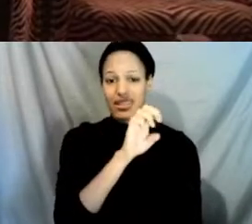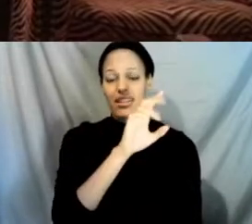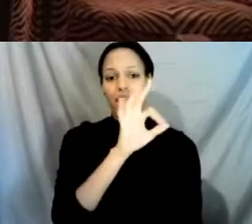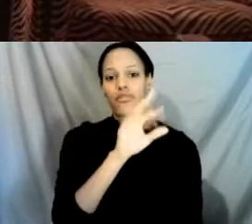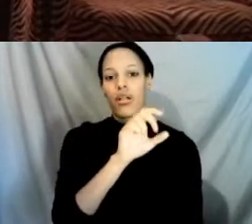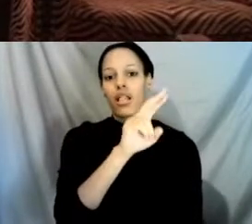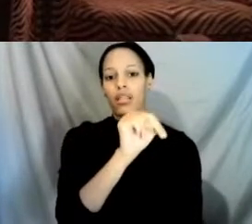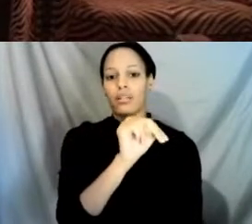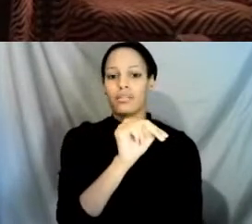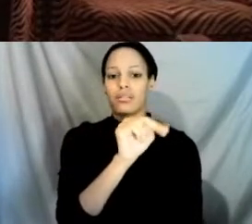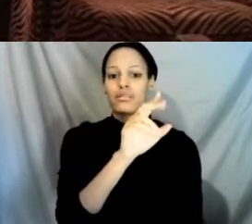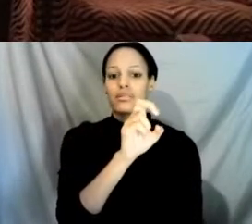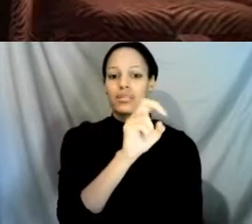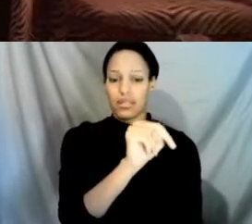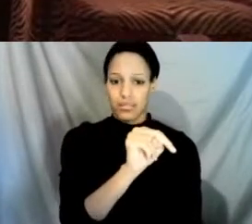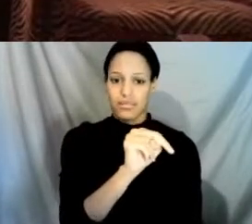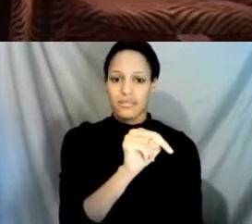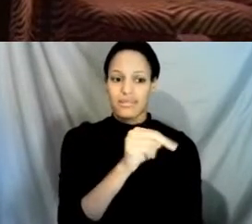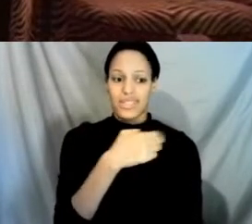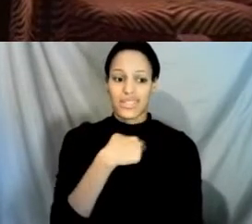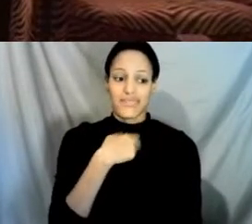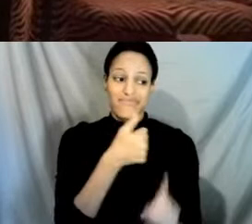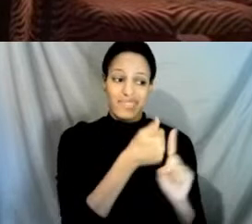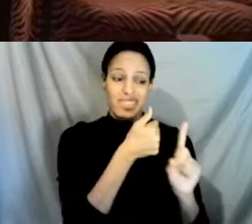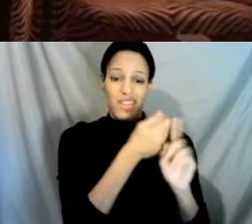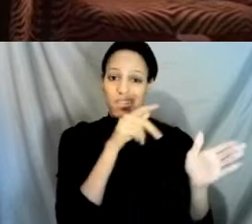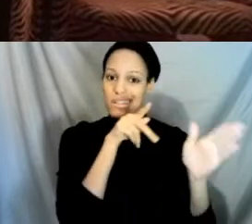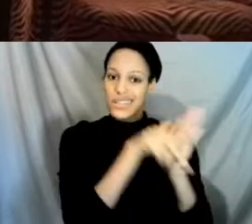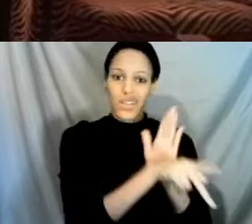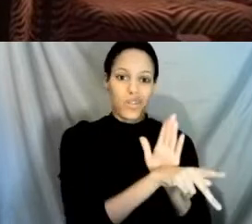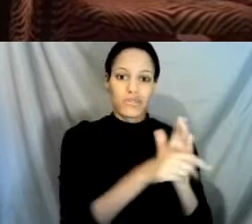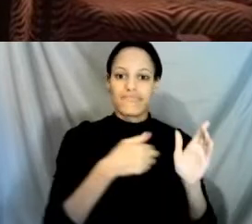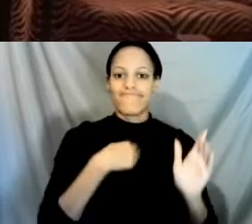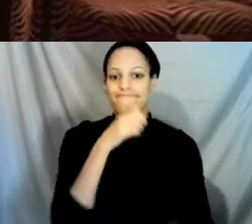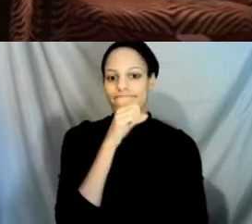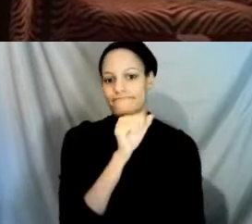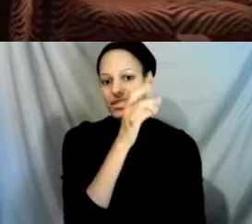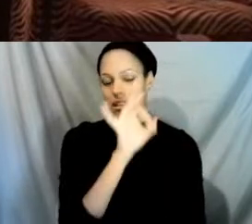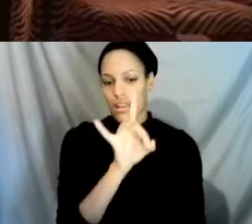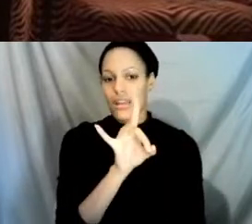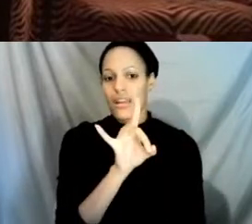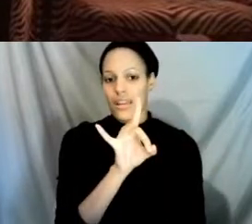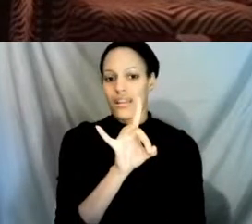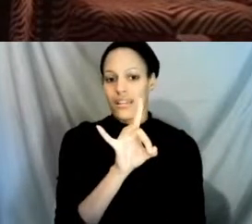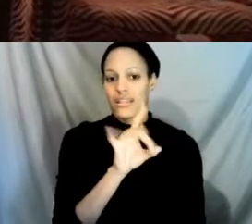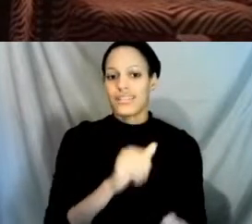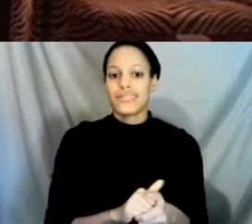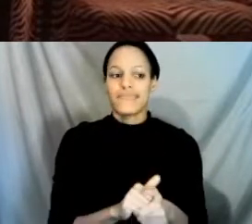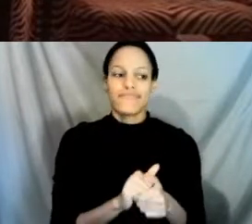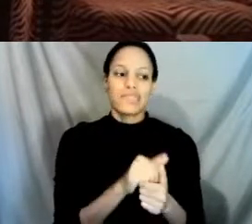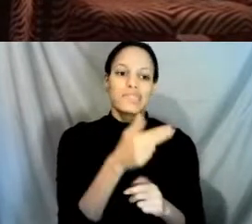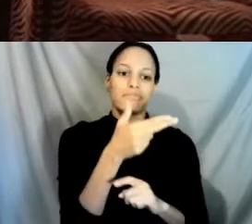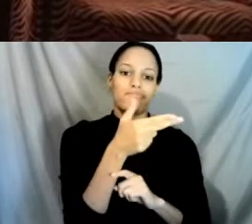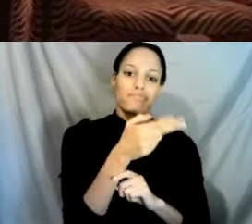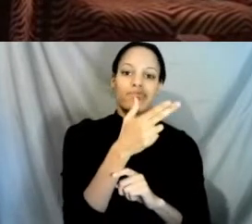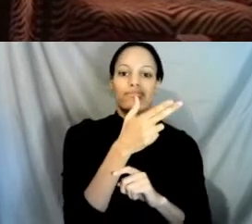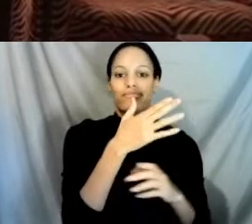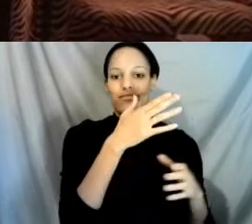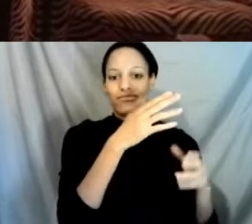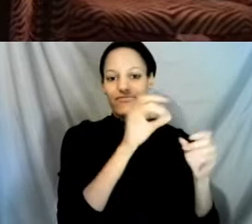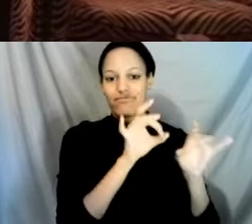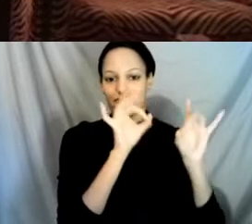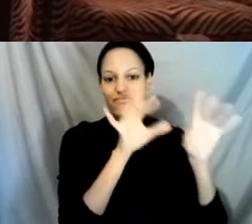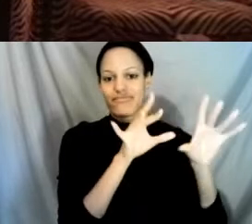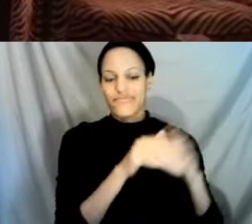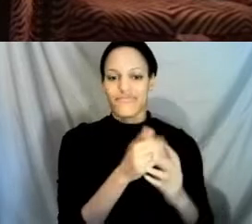killed when I was an 8-year-old girl in Gary, Indiana, to gun violence, whom I love so much,